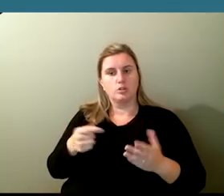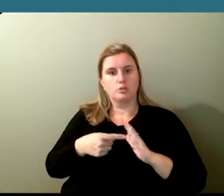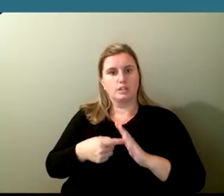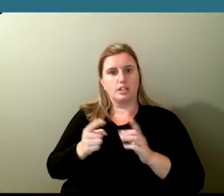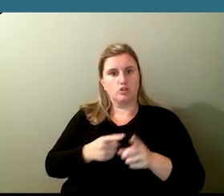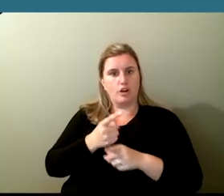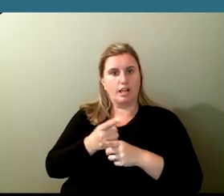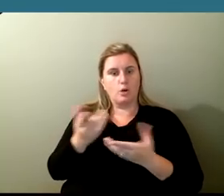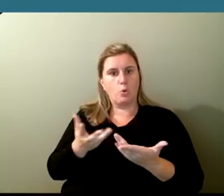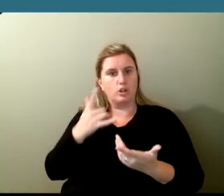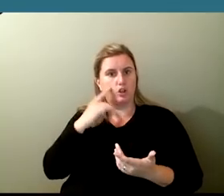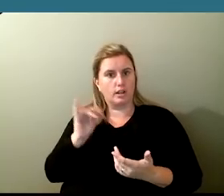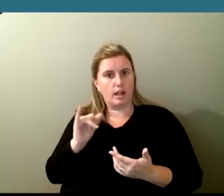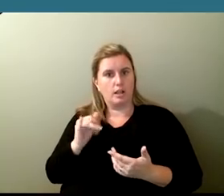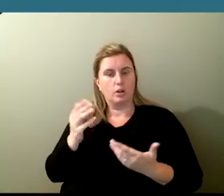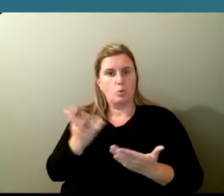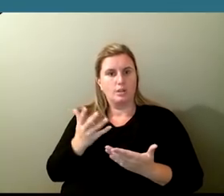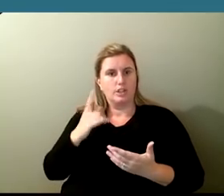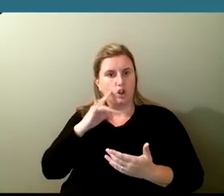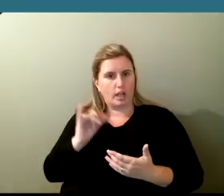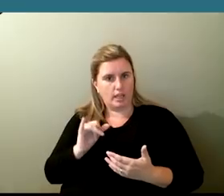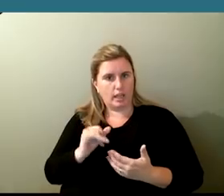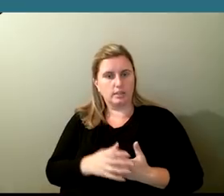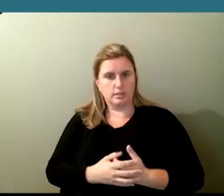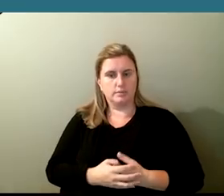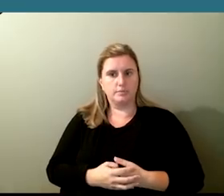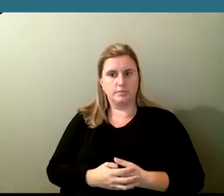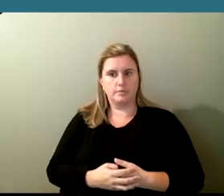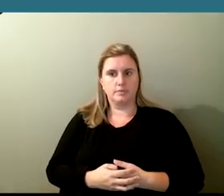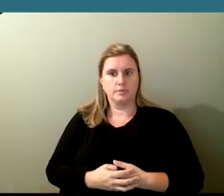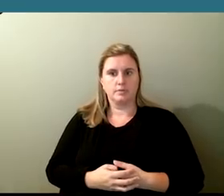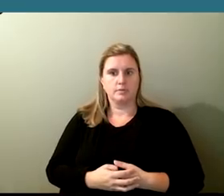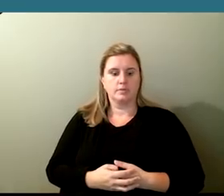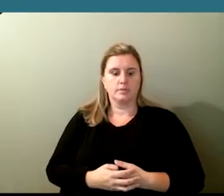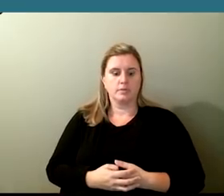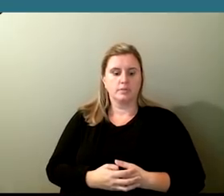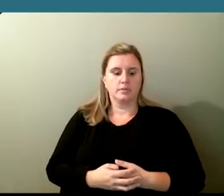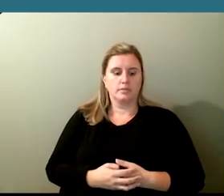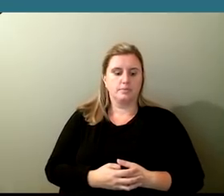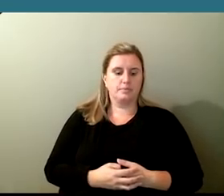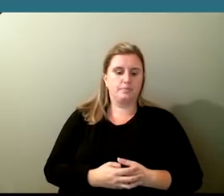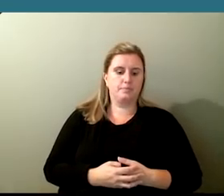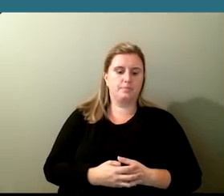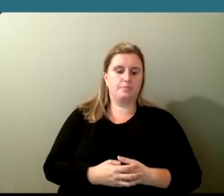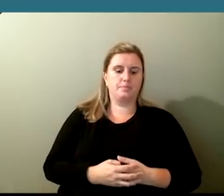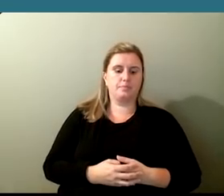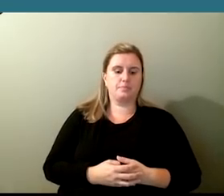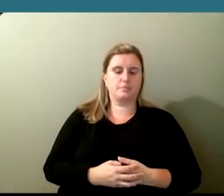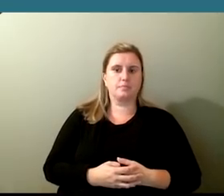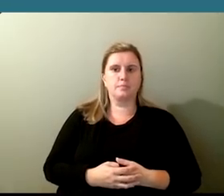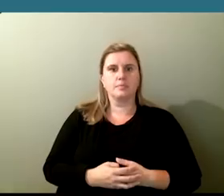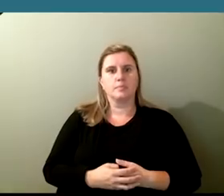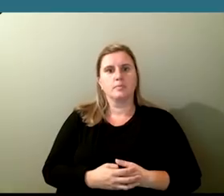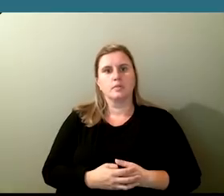correctly. What does that look? How does that look? What does that look like? You know, what does it look